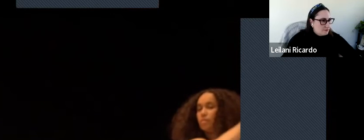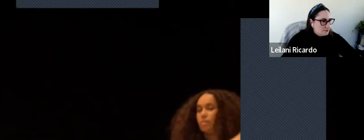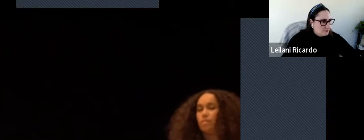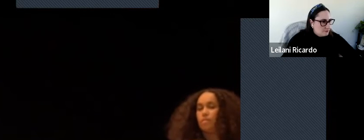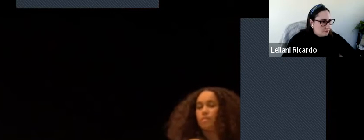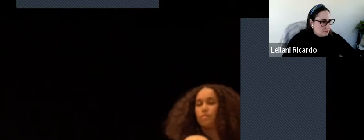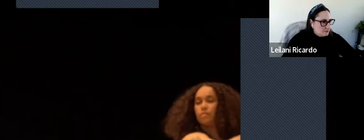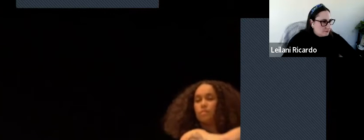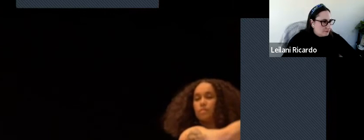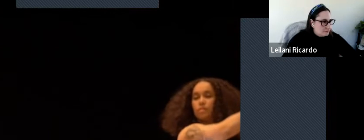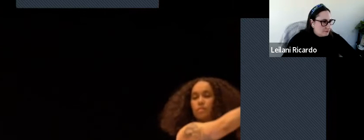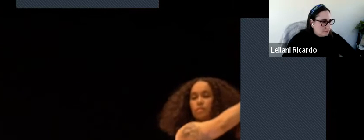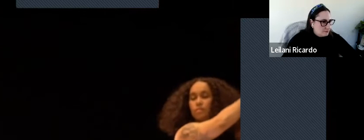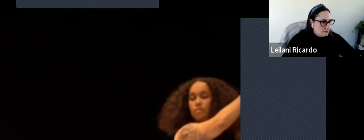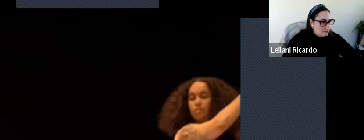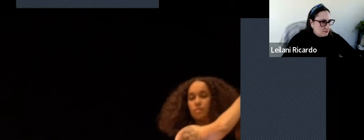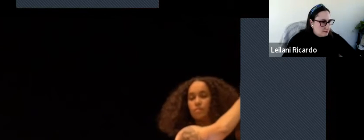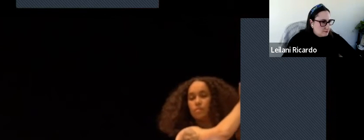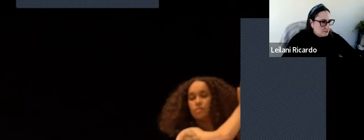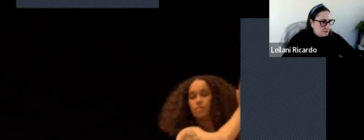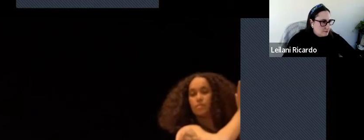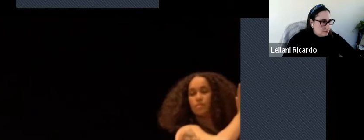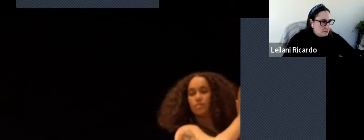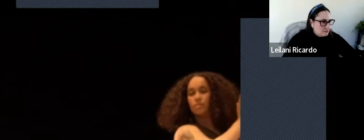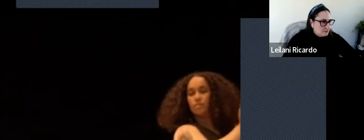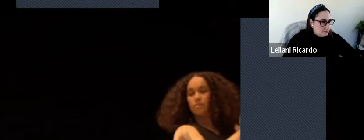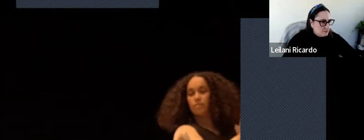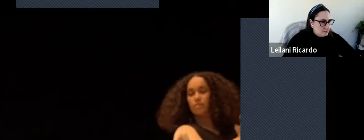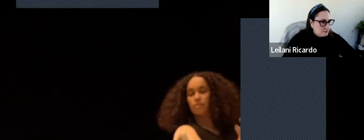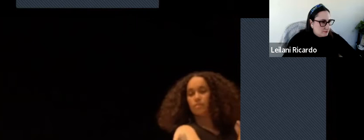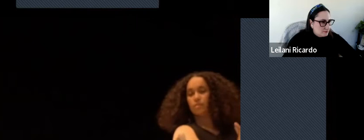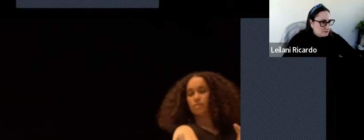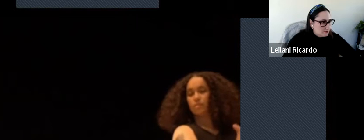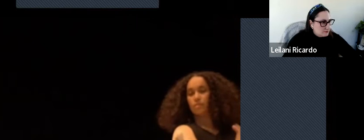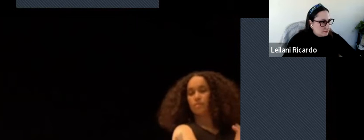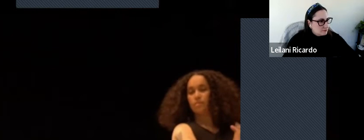wondered just where our mutual liberation can take us?